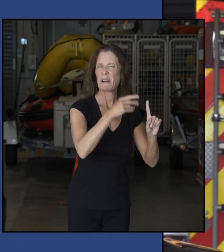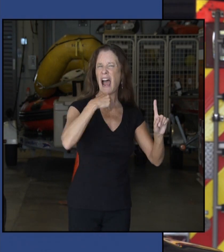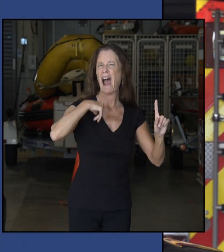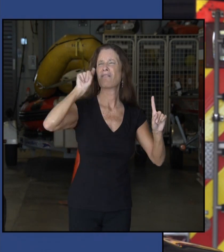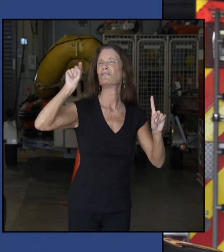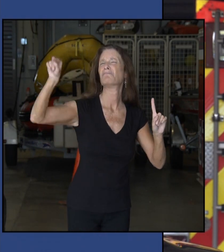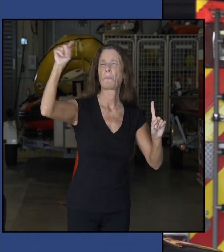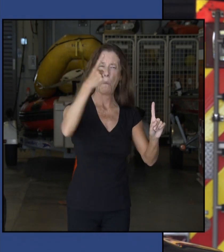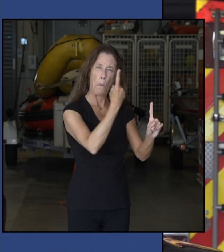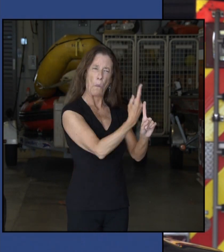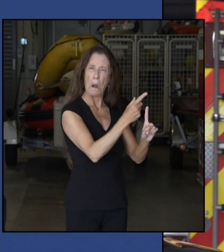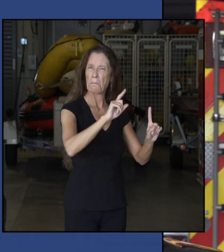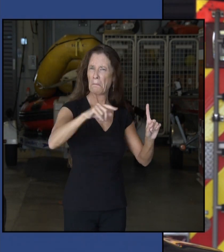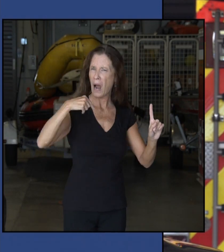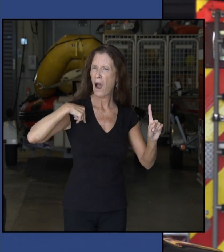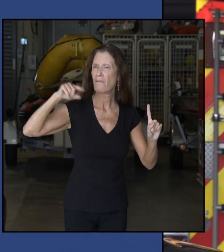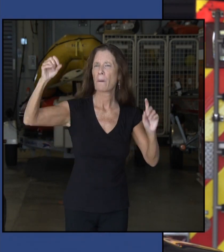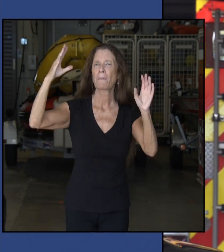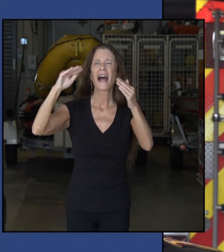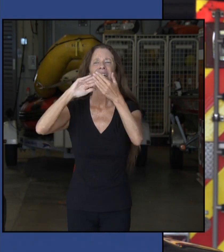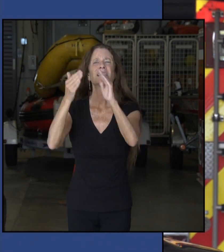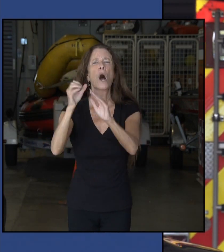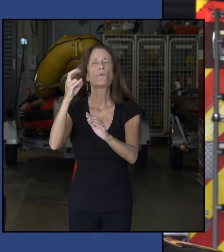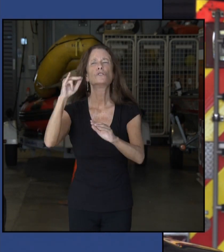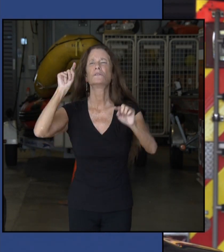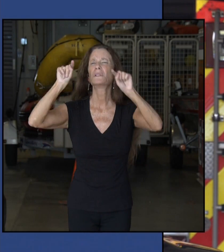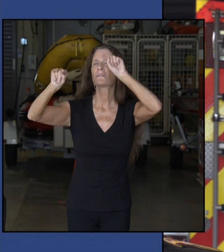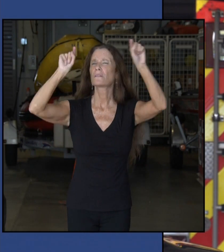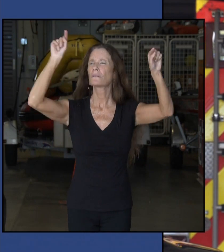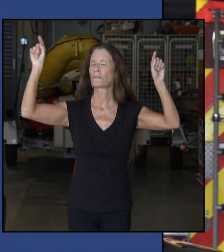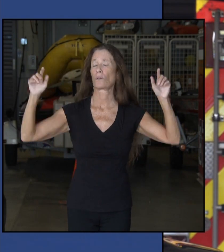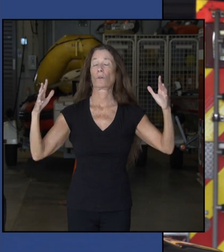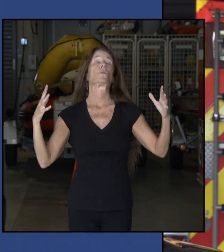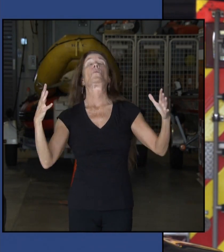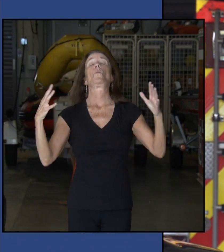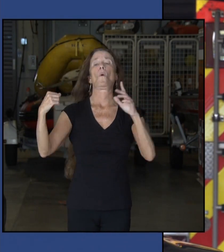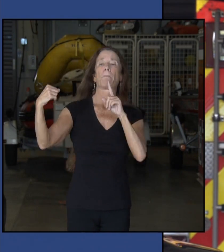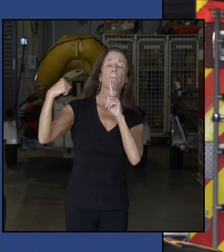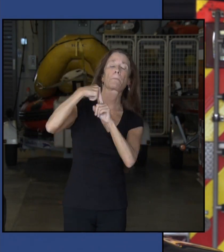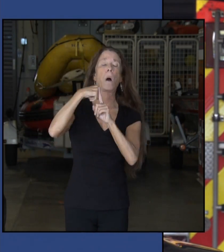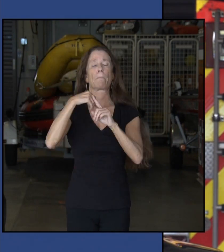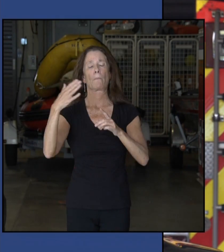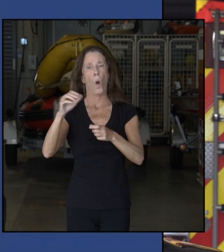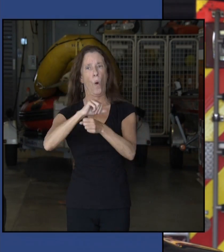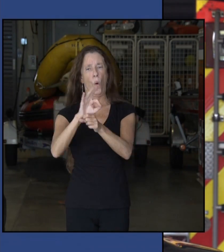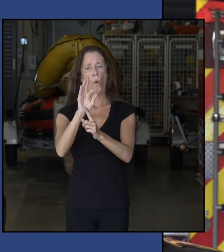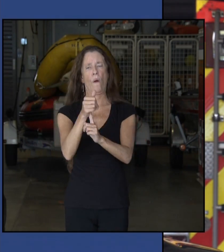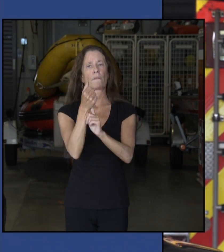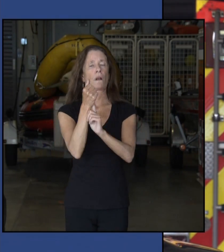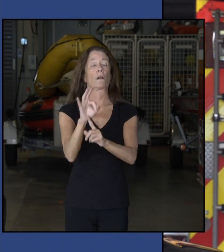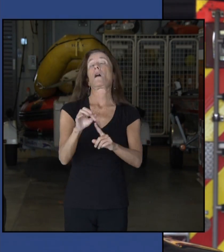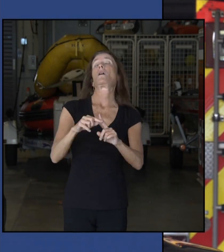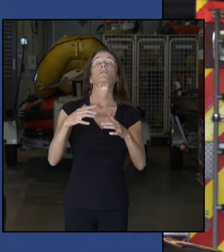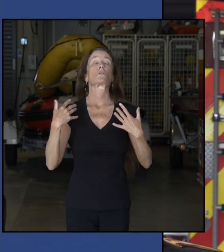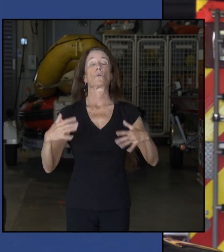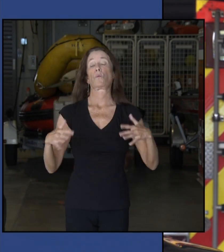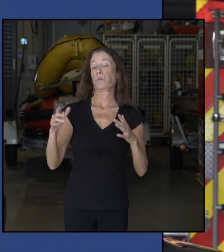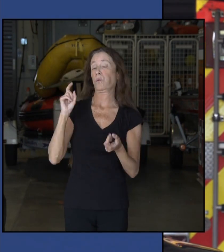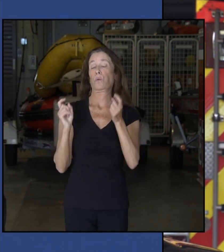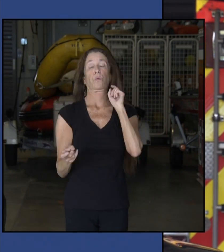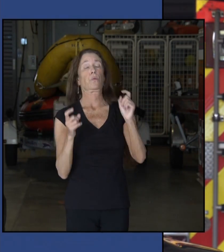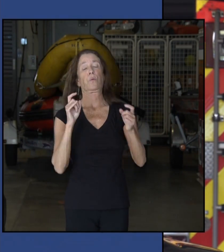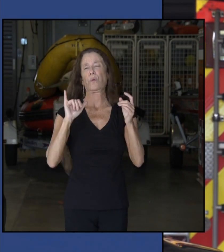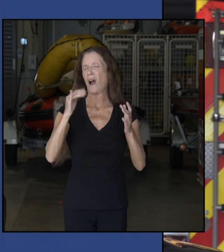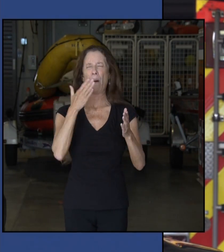by this virus in the past 5 months in ways we've never been tested before. A few examples. We've seen an increase in